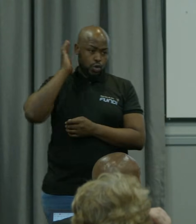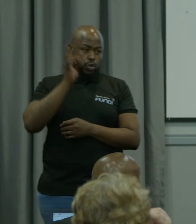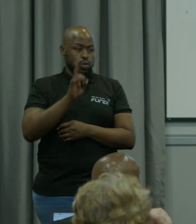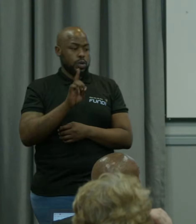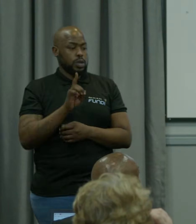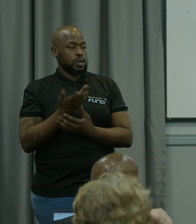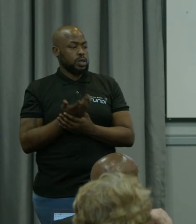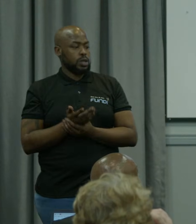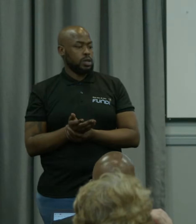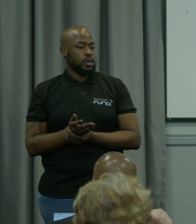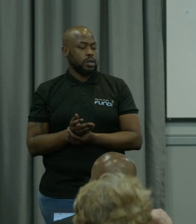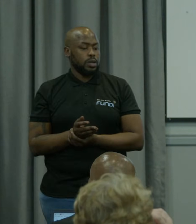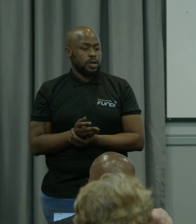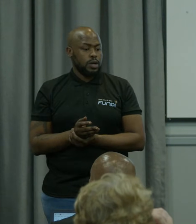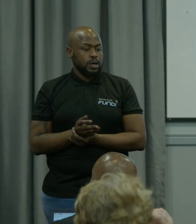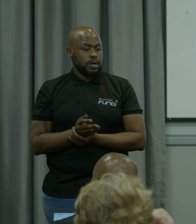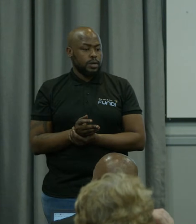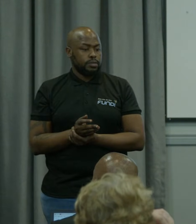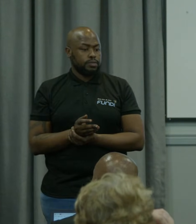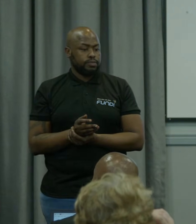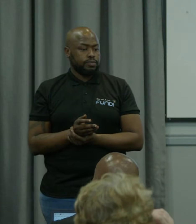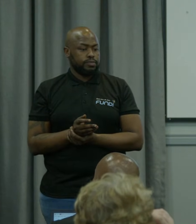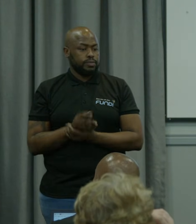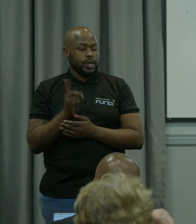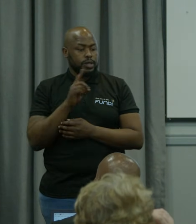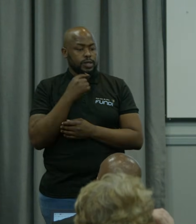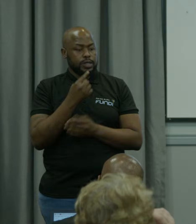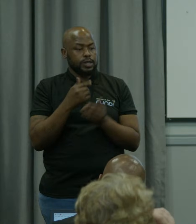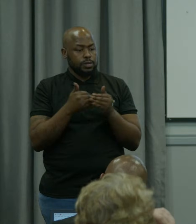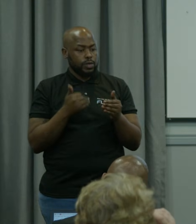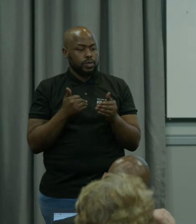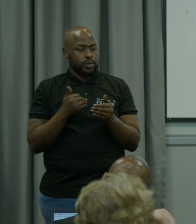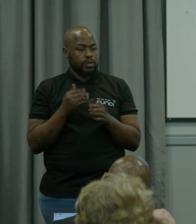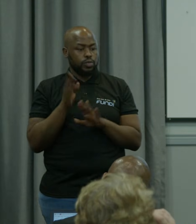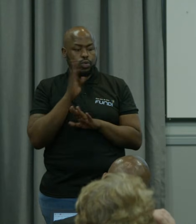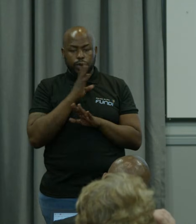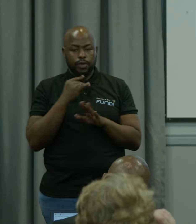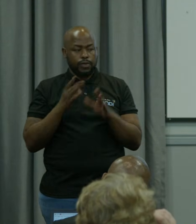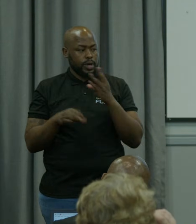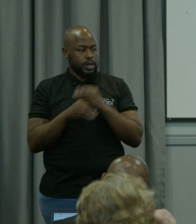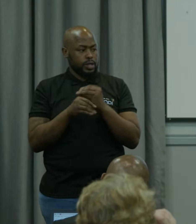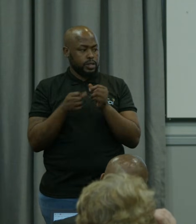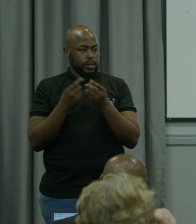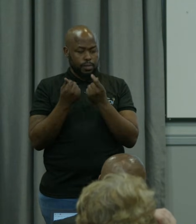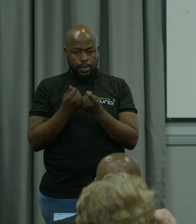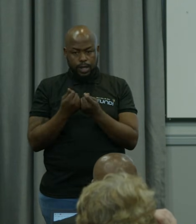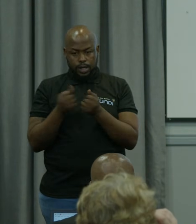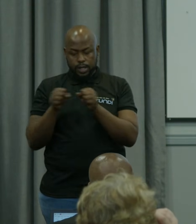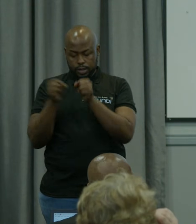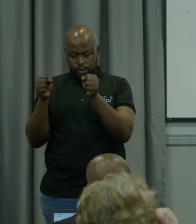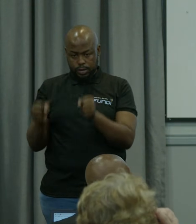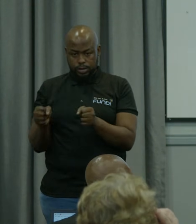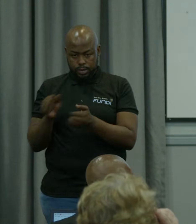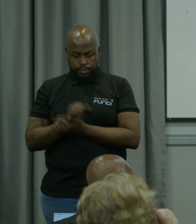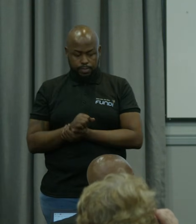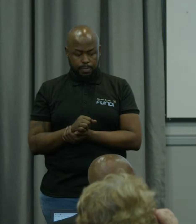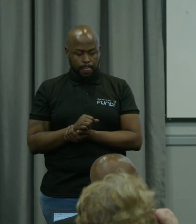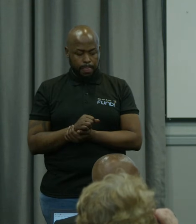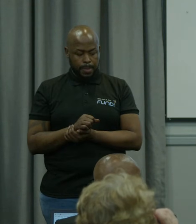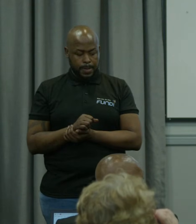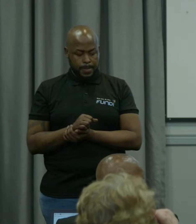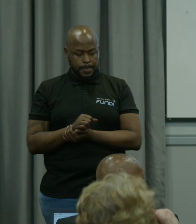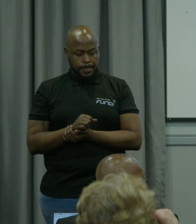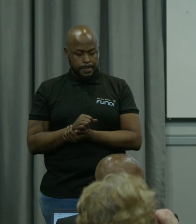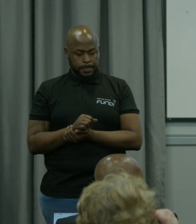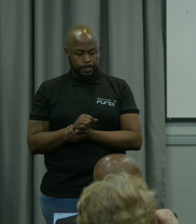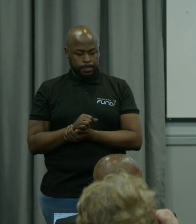Munda has indicated, there's no additional money actually coming into the system at this particular stage. So we cannot say actually we